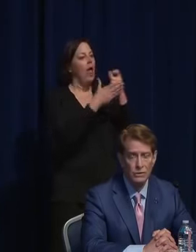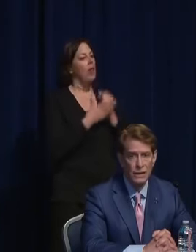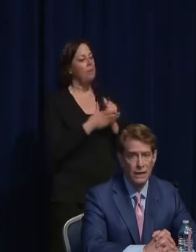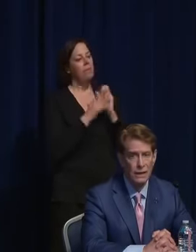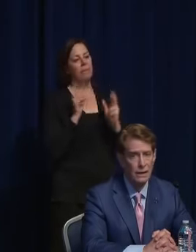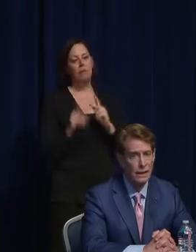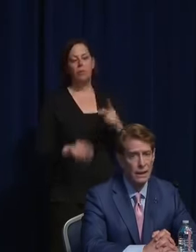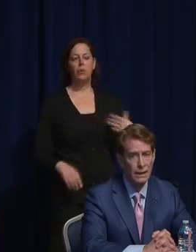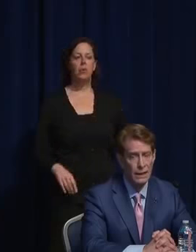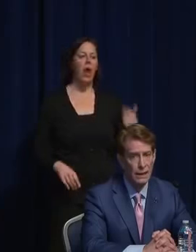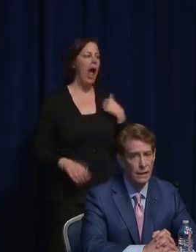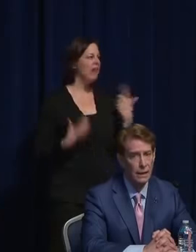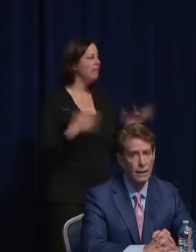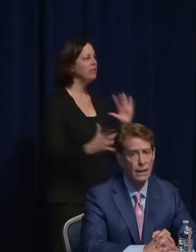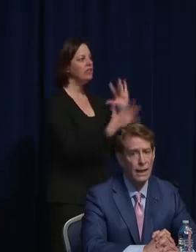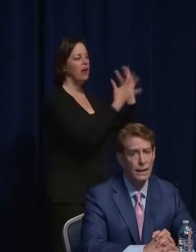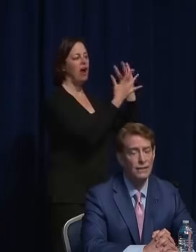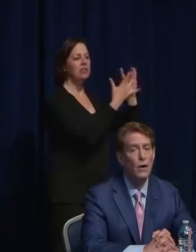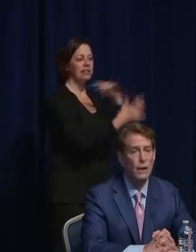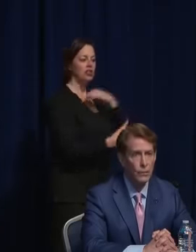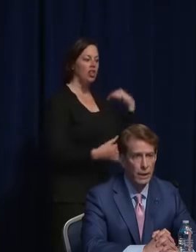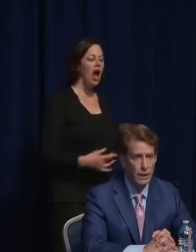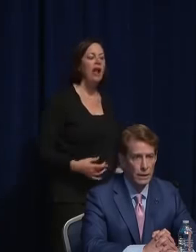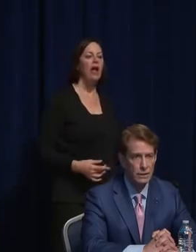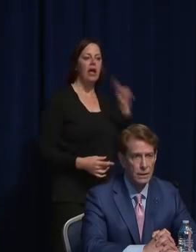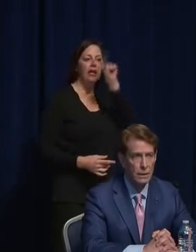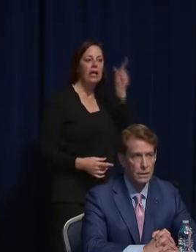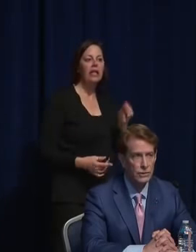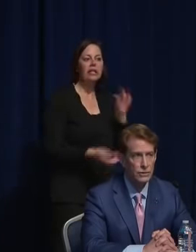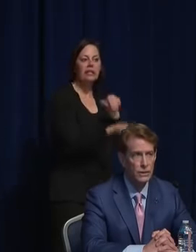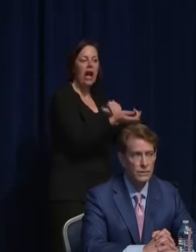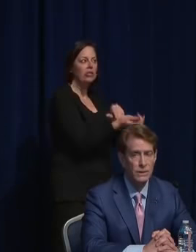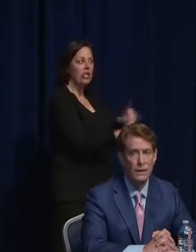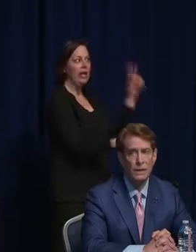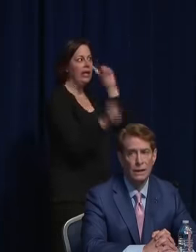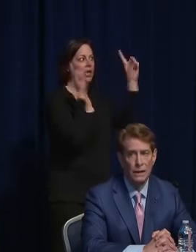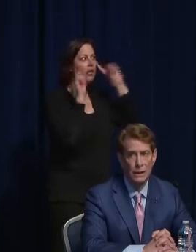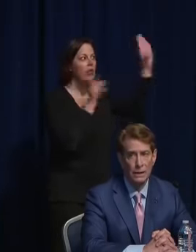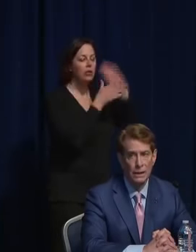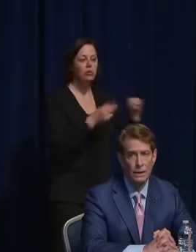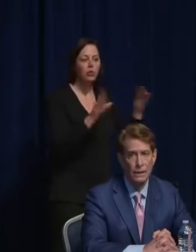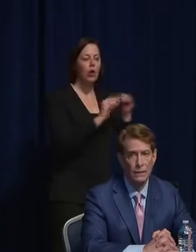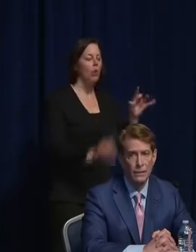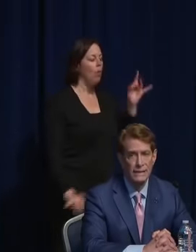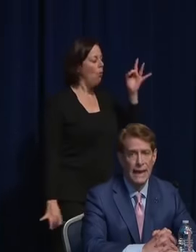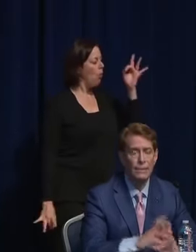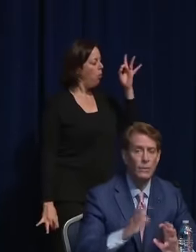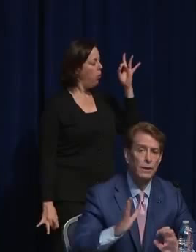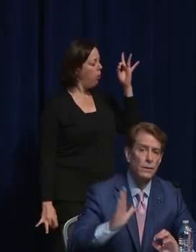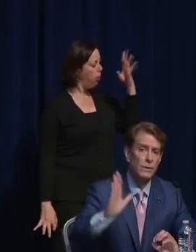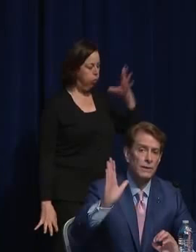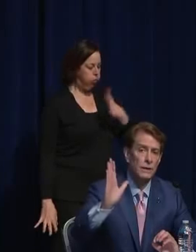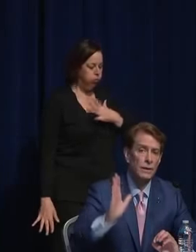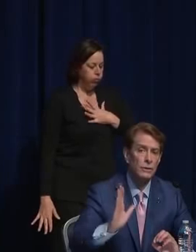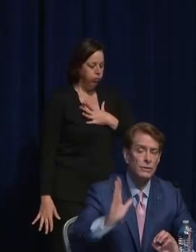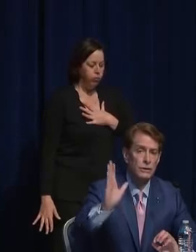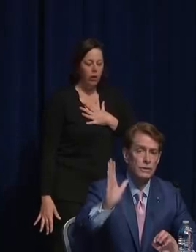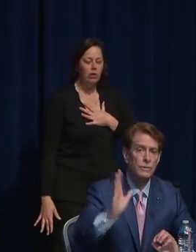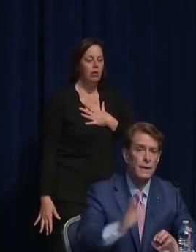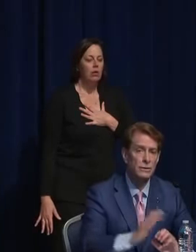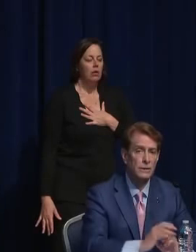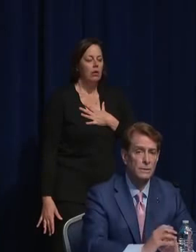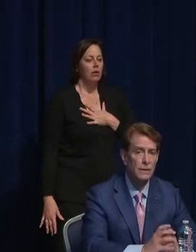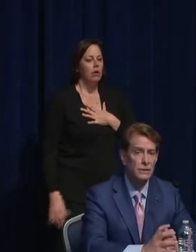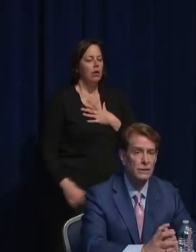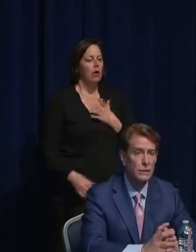in China and in Italy, and it's heartbreaking to hear the stories, particularly in Italy, of what's happened when there was a huge surge